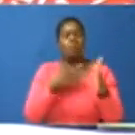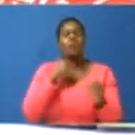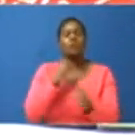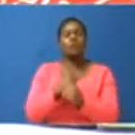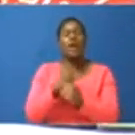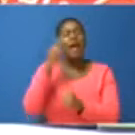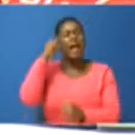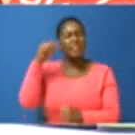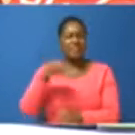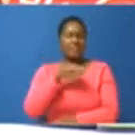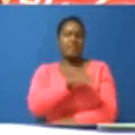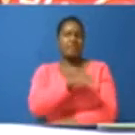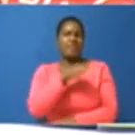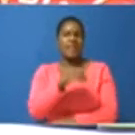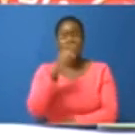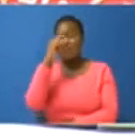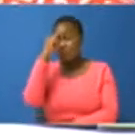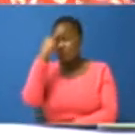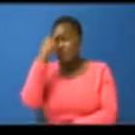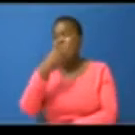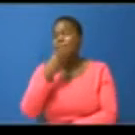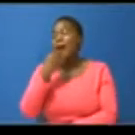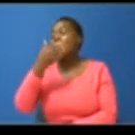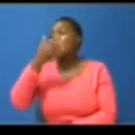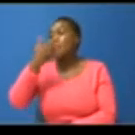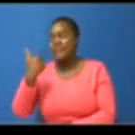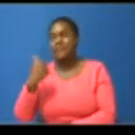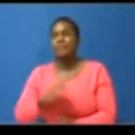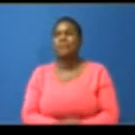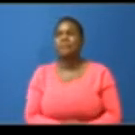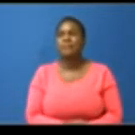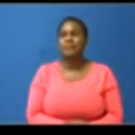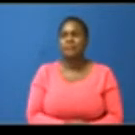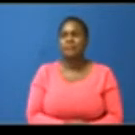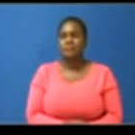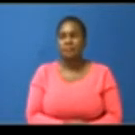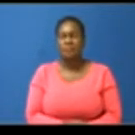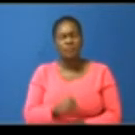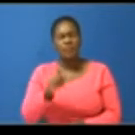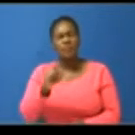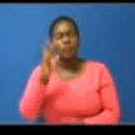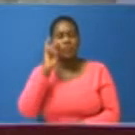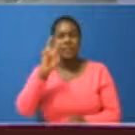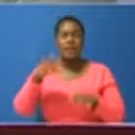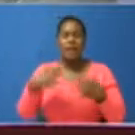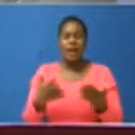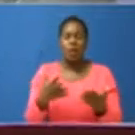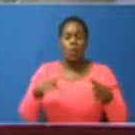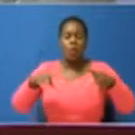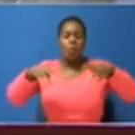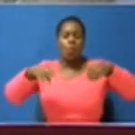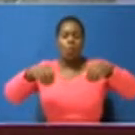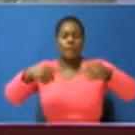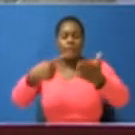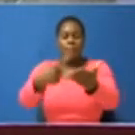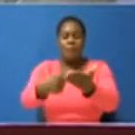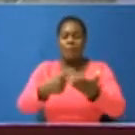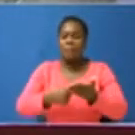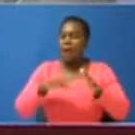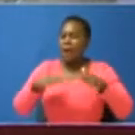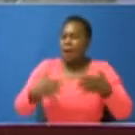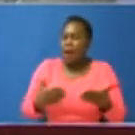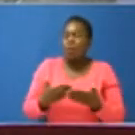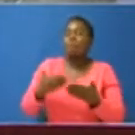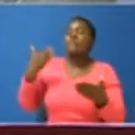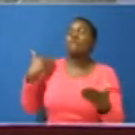think for me this evening he stood out profound yeah you're you're reading of the overall quality of debate uh